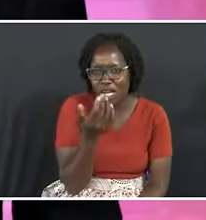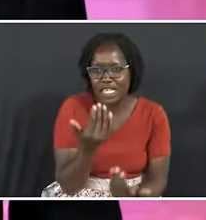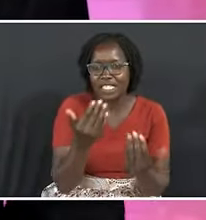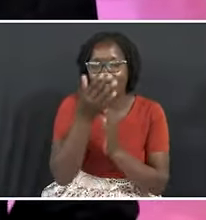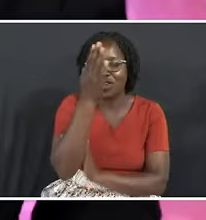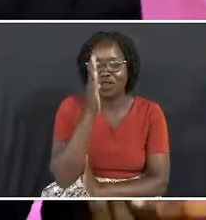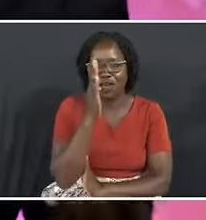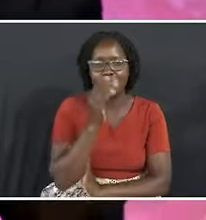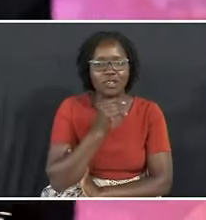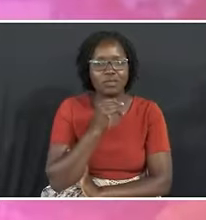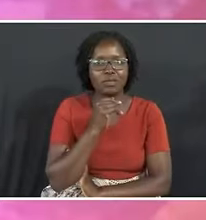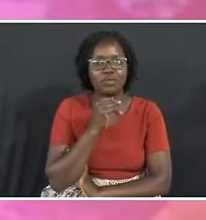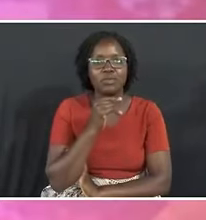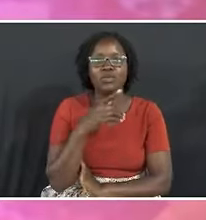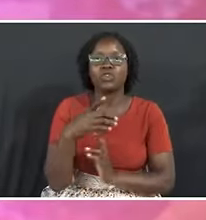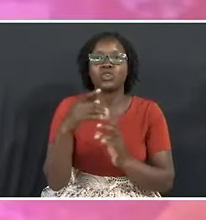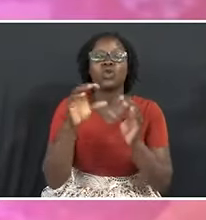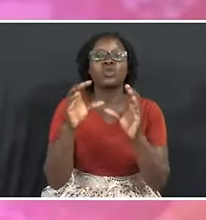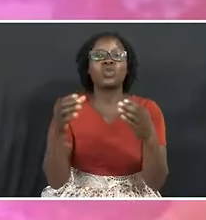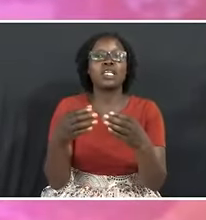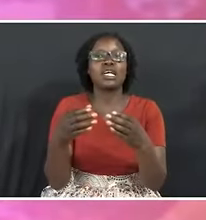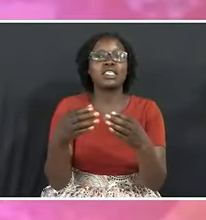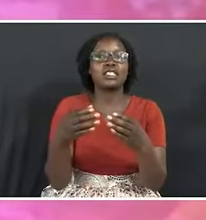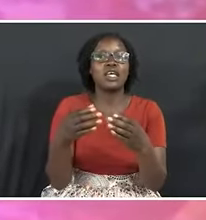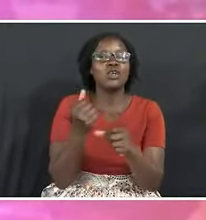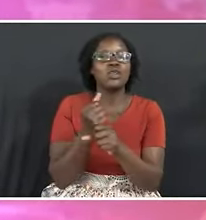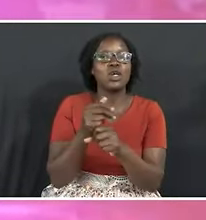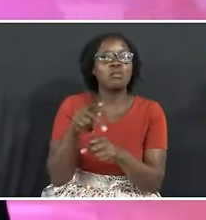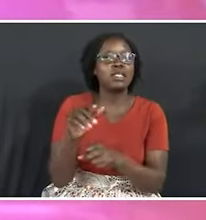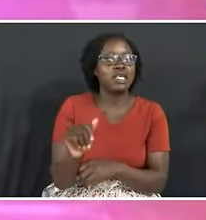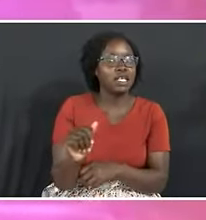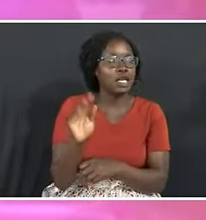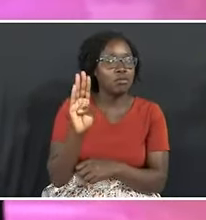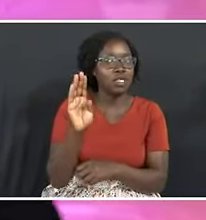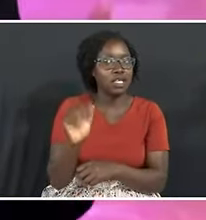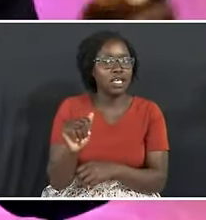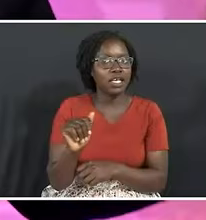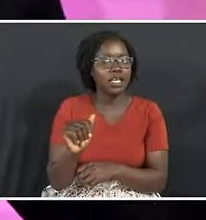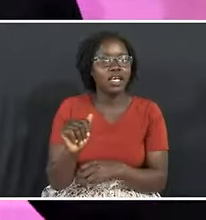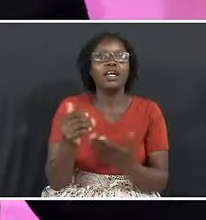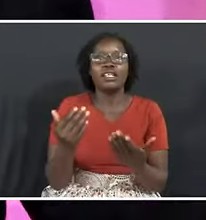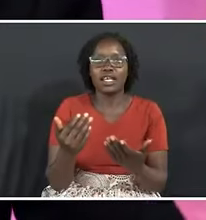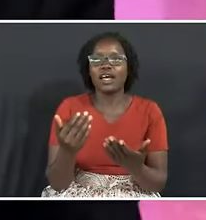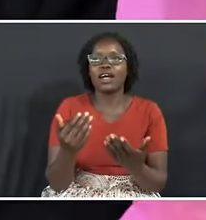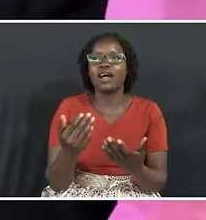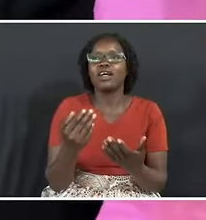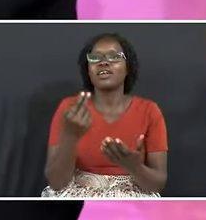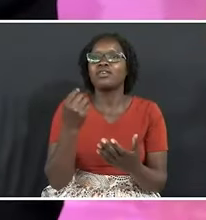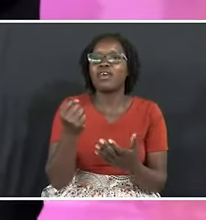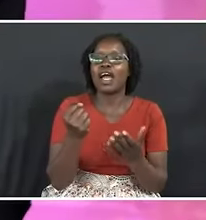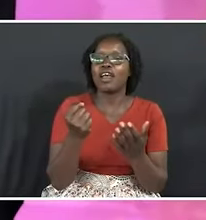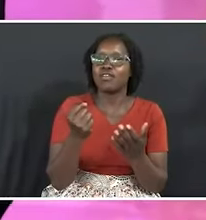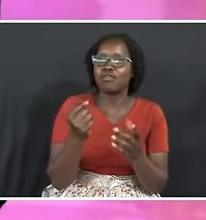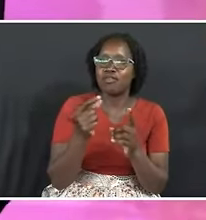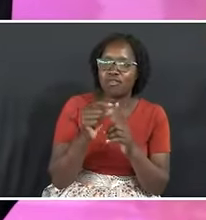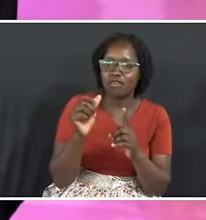God, you go to class, you do a BA, there are 5 vowels and 21 consonants, so that is B and